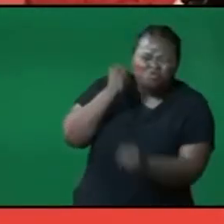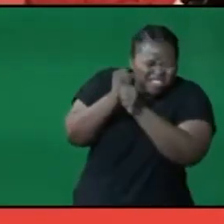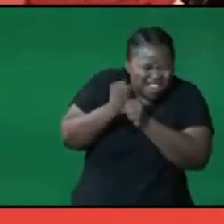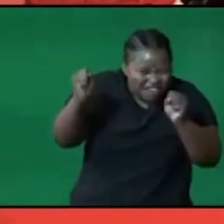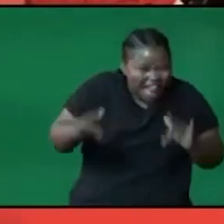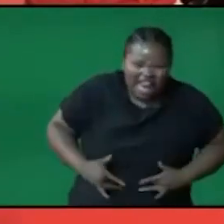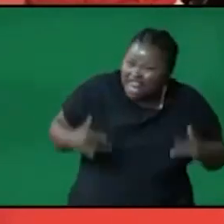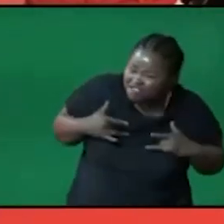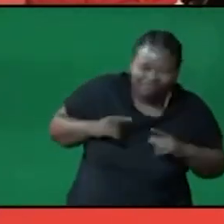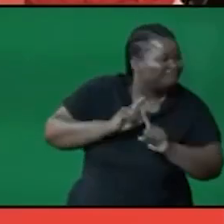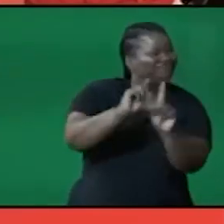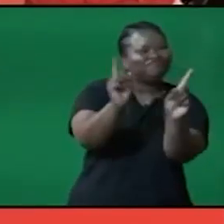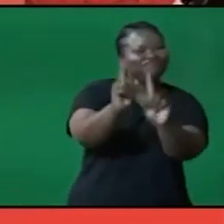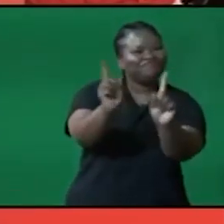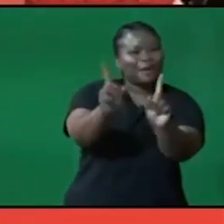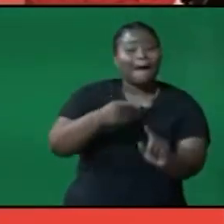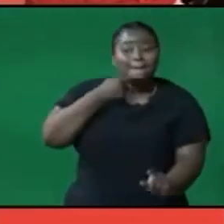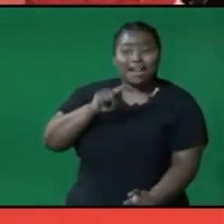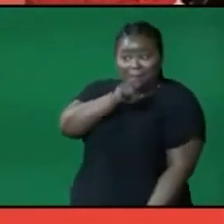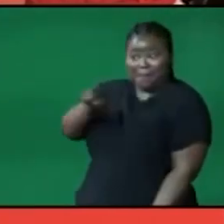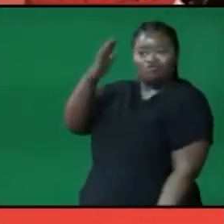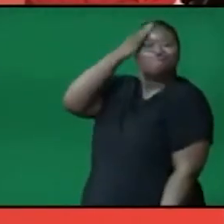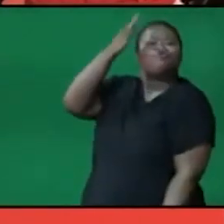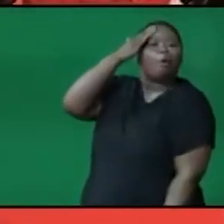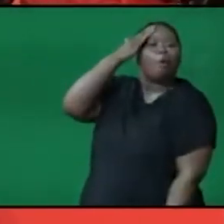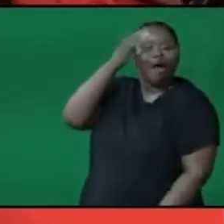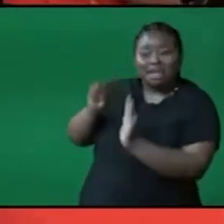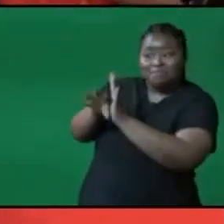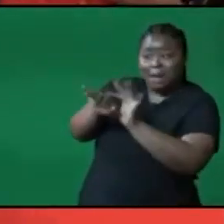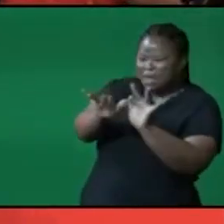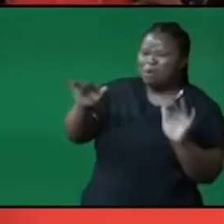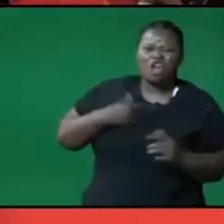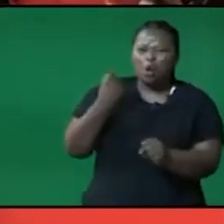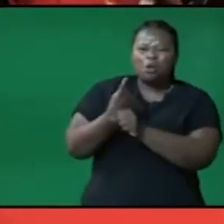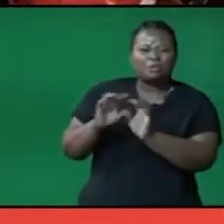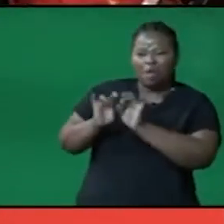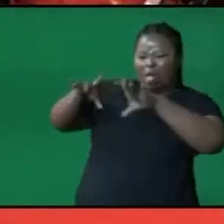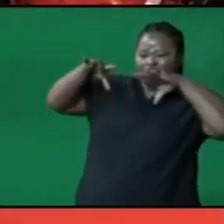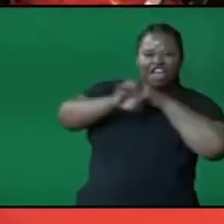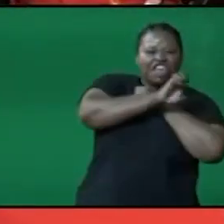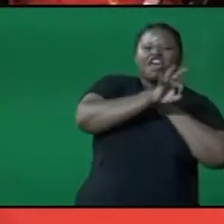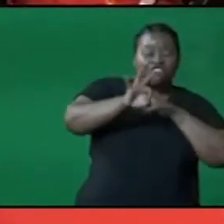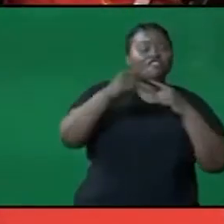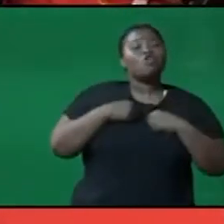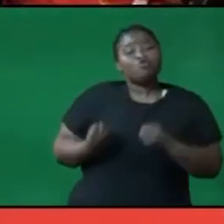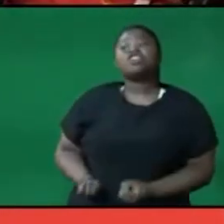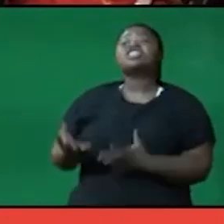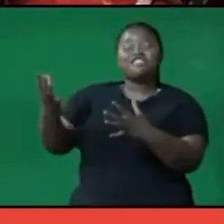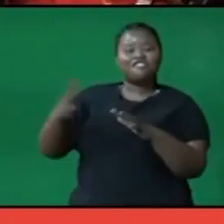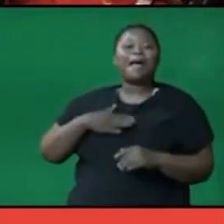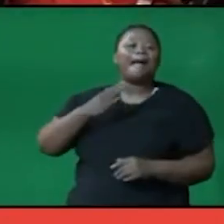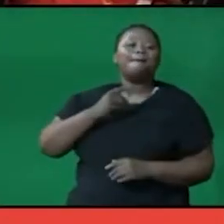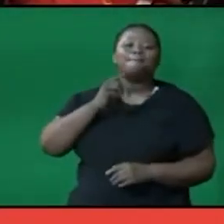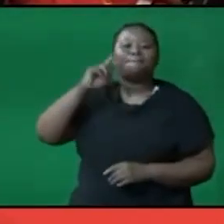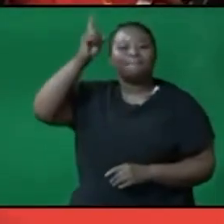survive jalo ba tsantse re ba tsebe ba re tlhoileng gore ba file Black